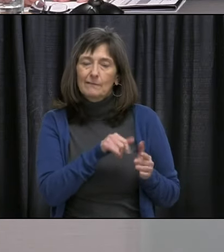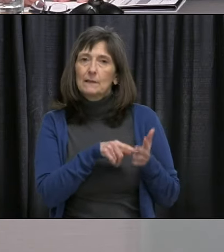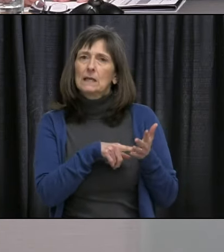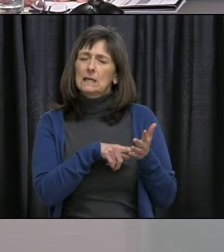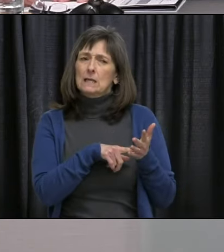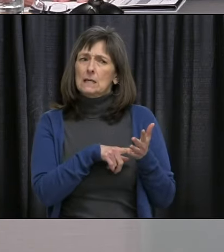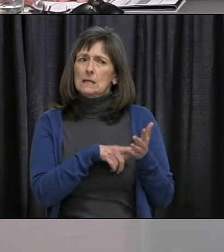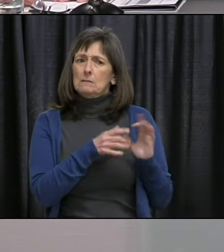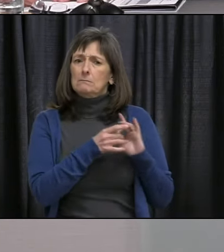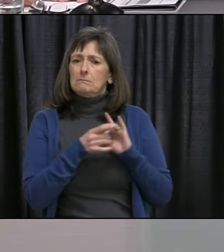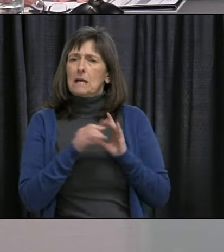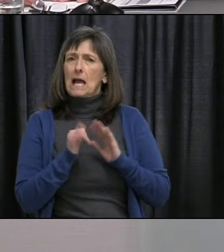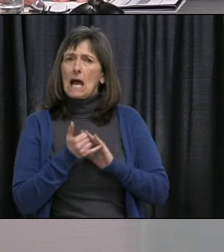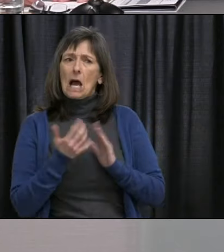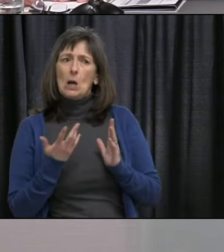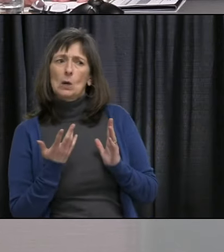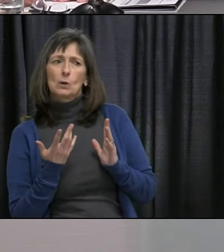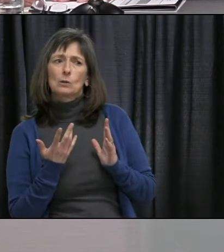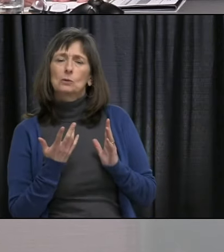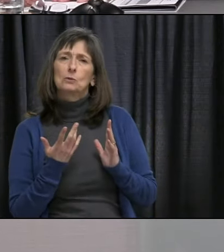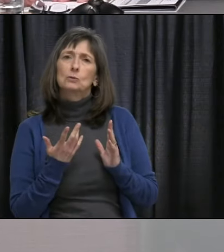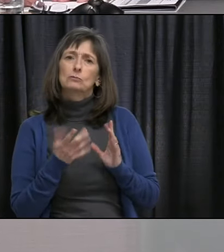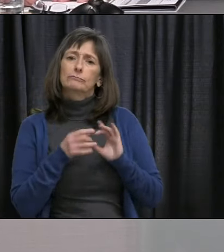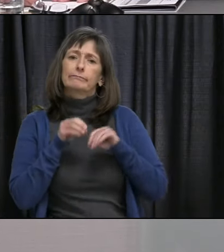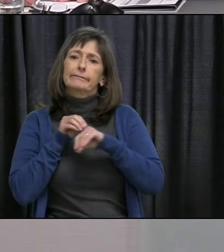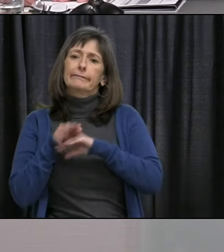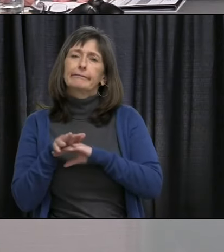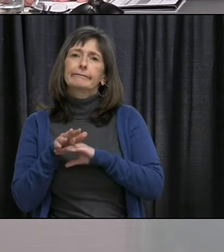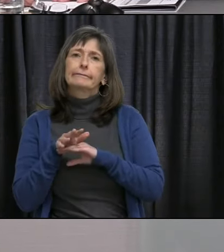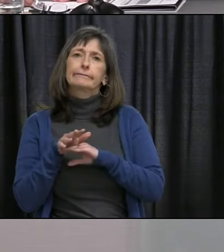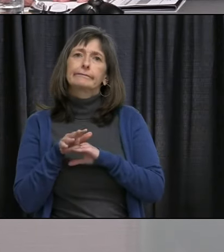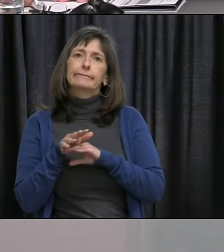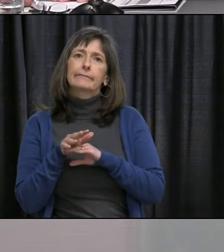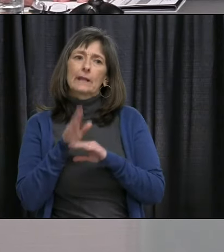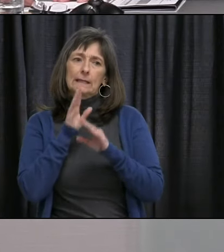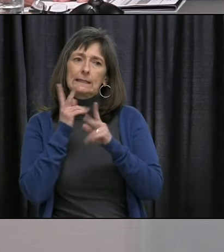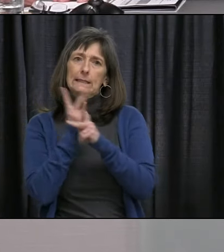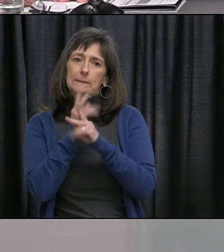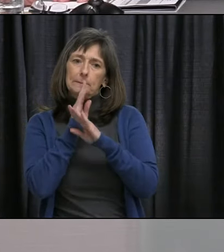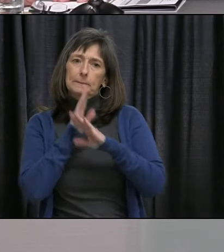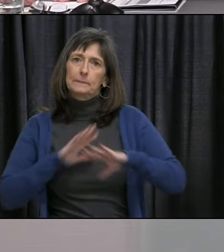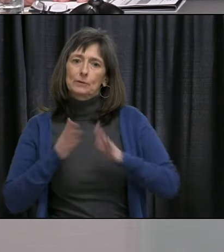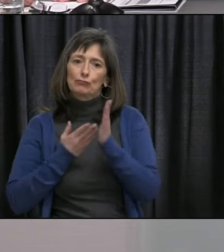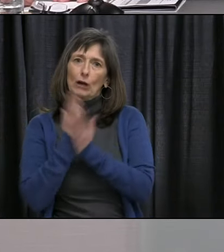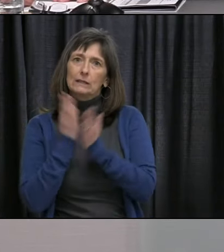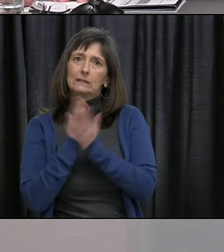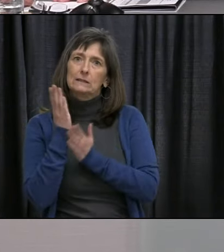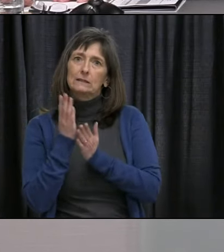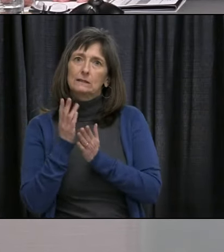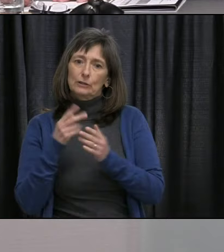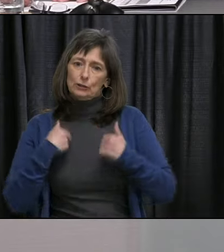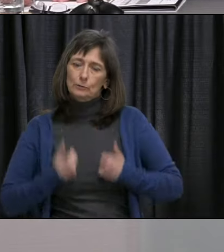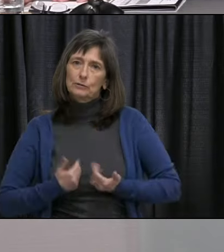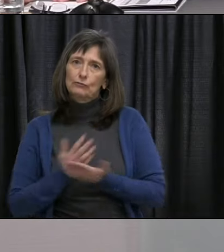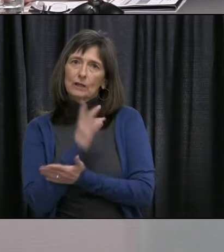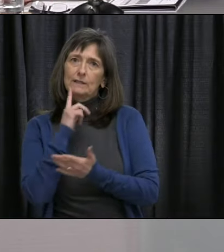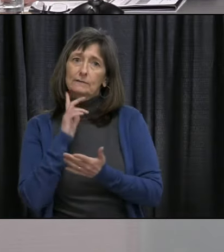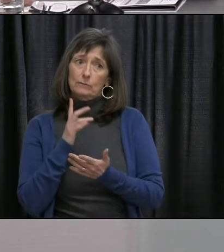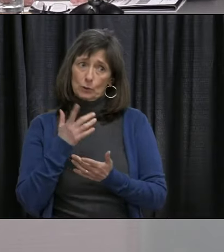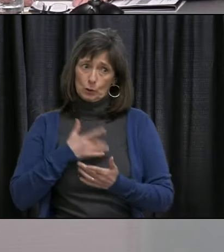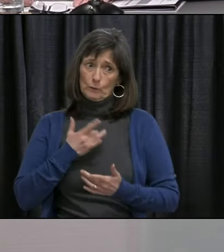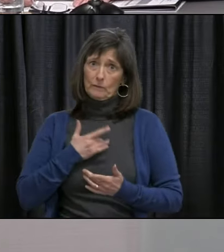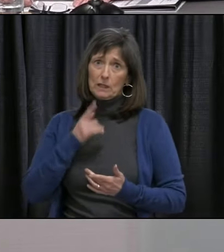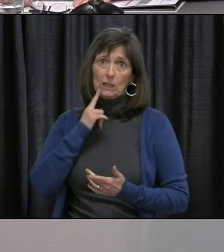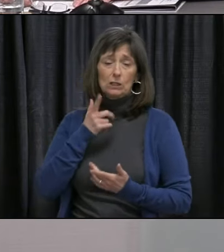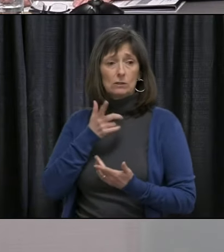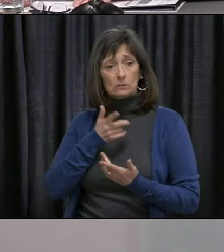rights like peaceful assembly, freedom of movement. Are you worried about possible legal challenges that might